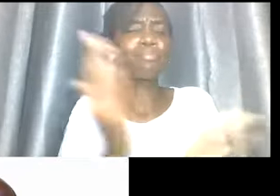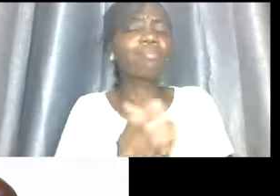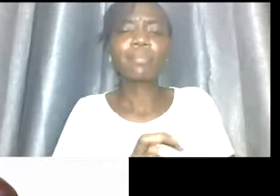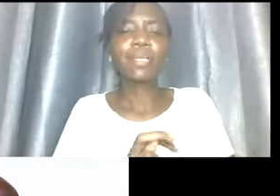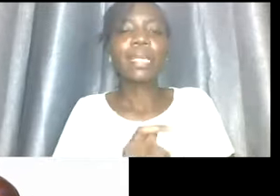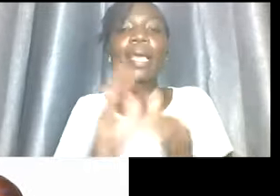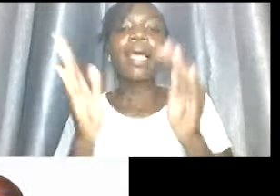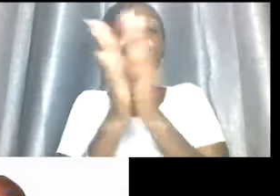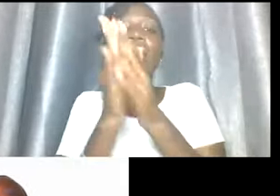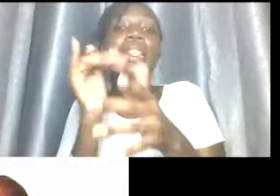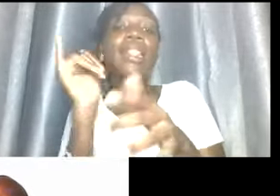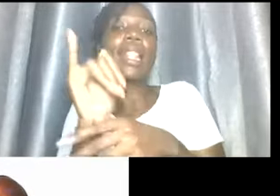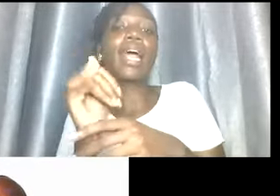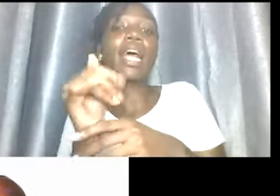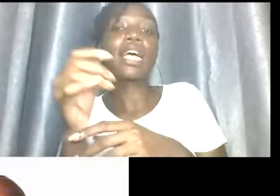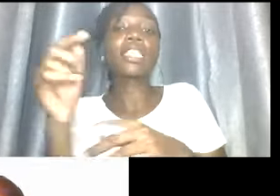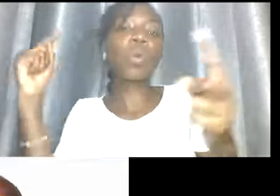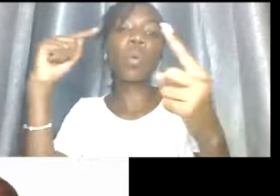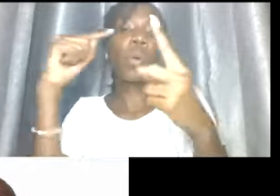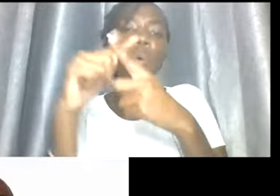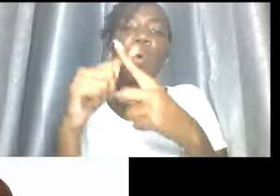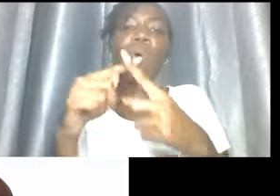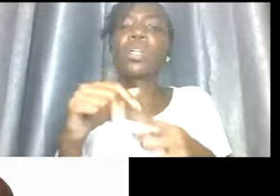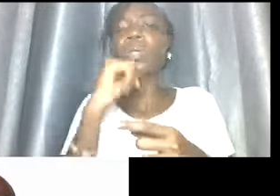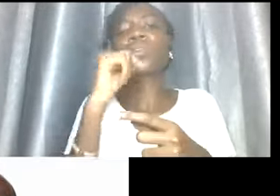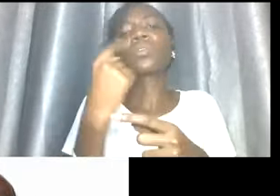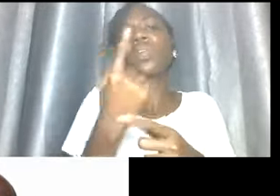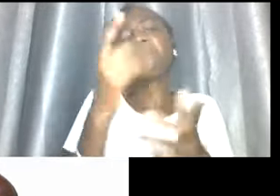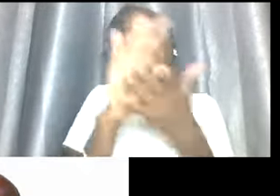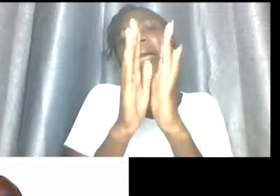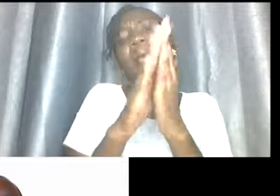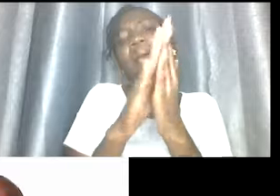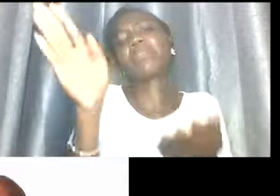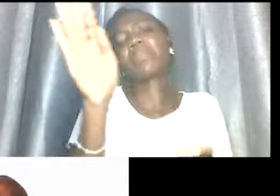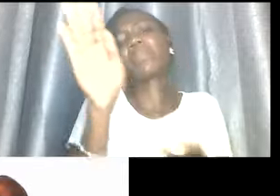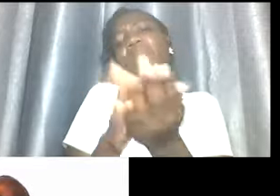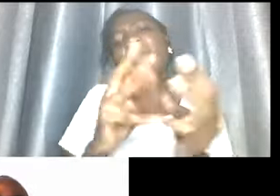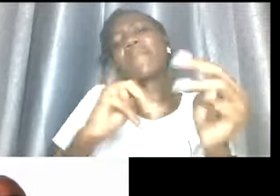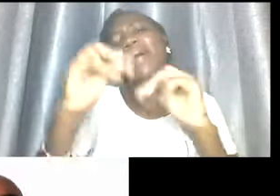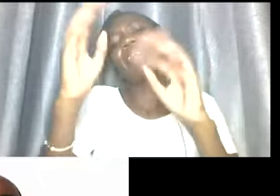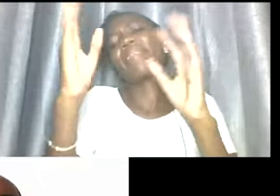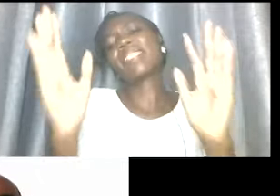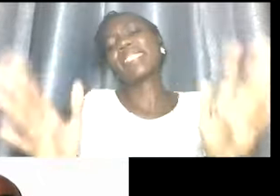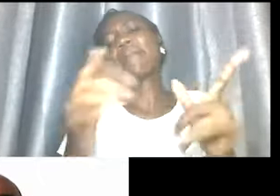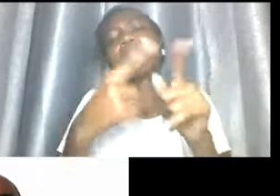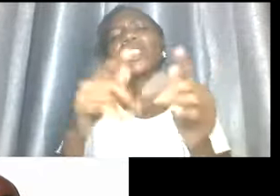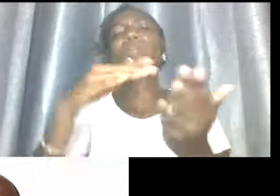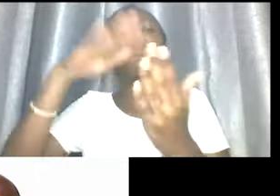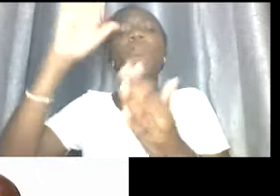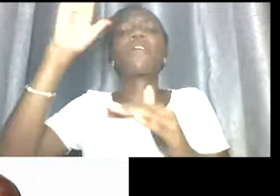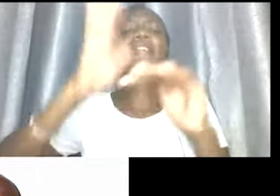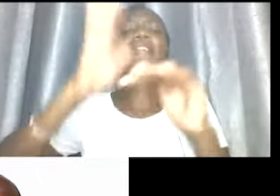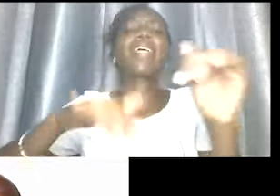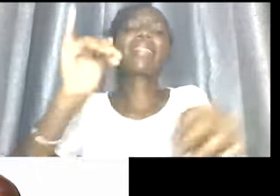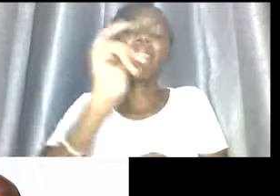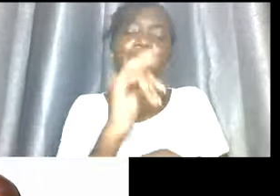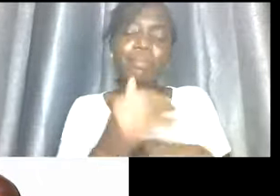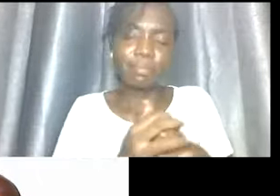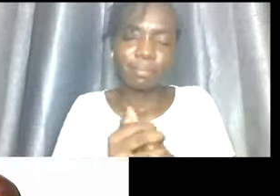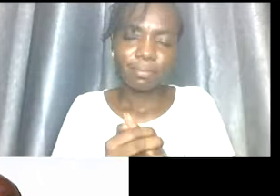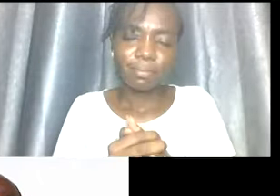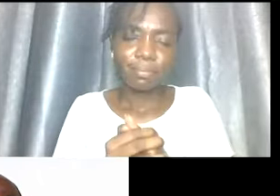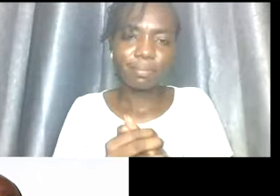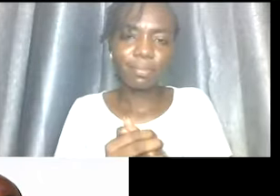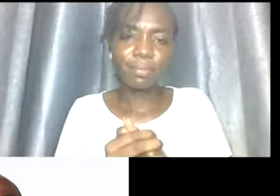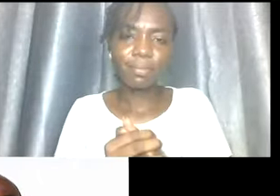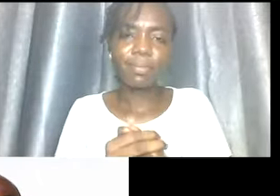goal, not just to become a store manager, mind you, but to learn even more about this business.